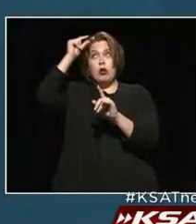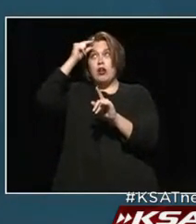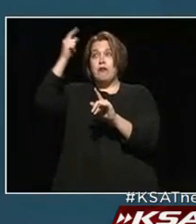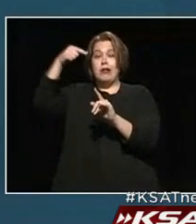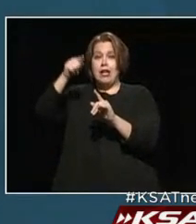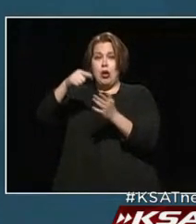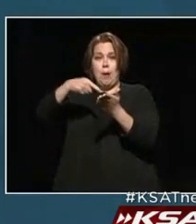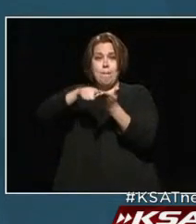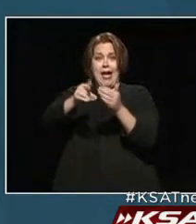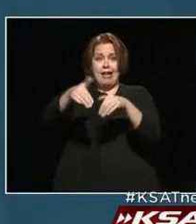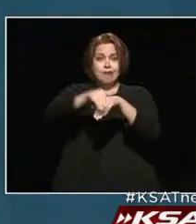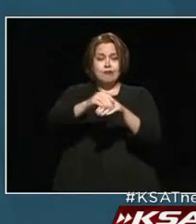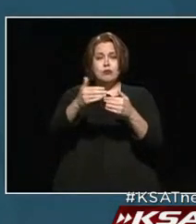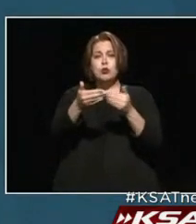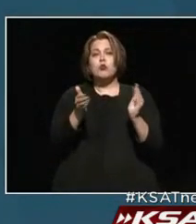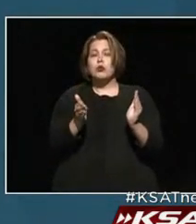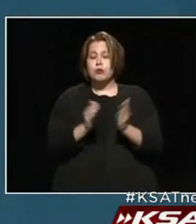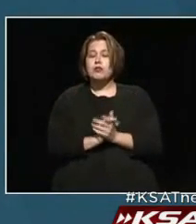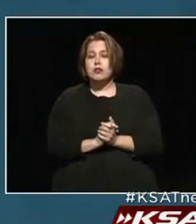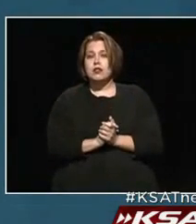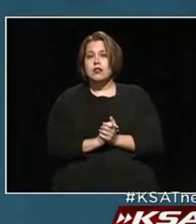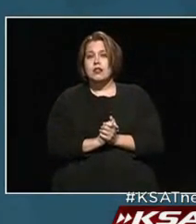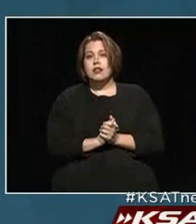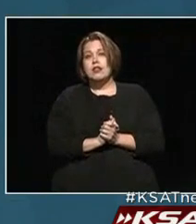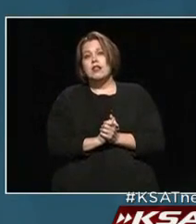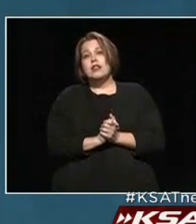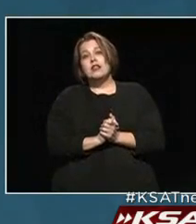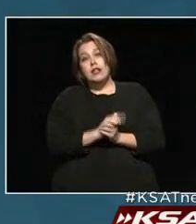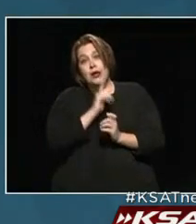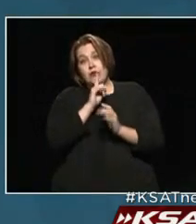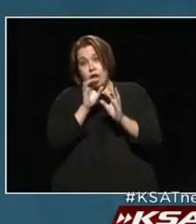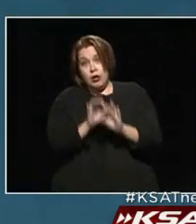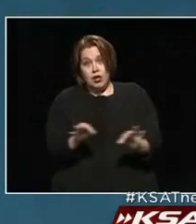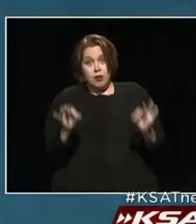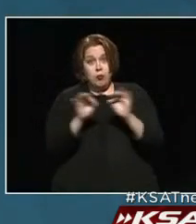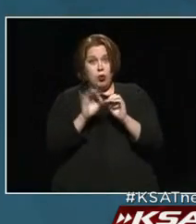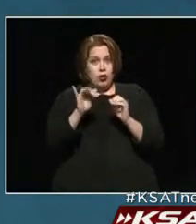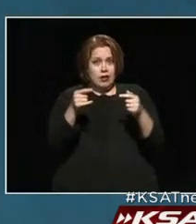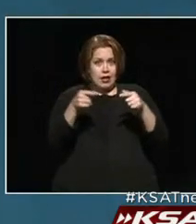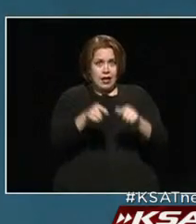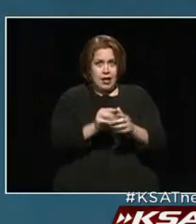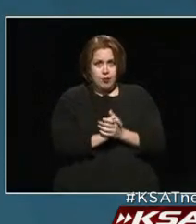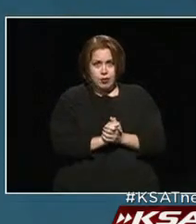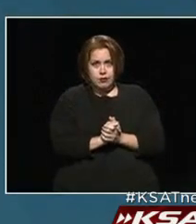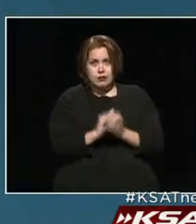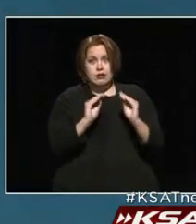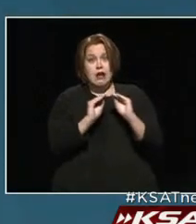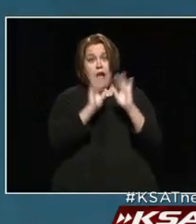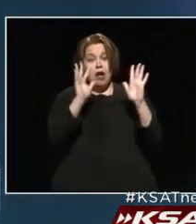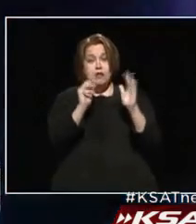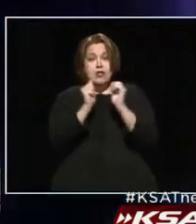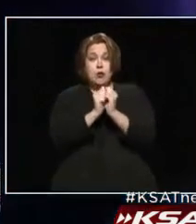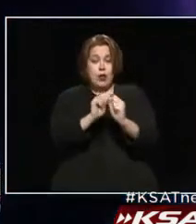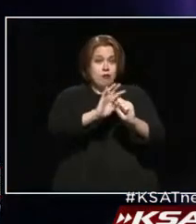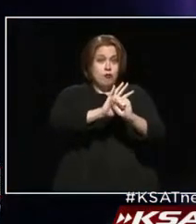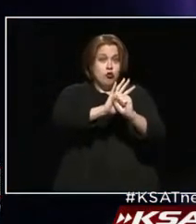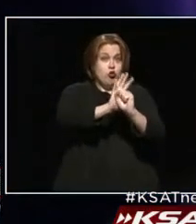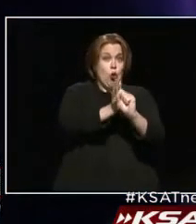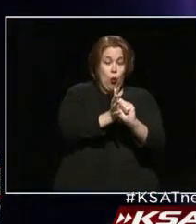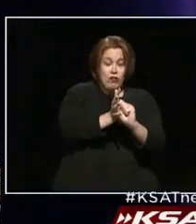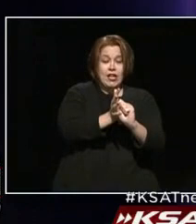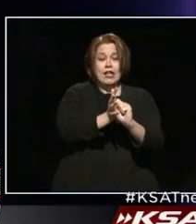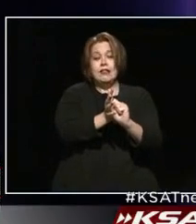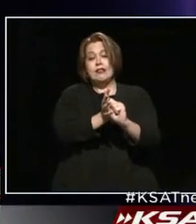for the rooms, and so it's very important that we do that. Obviously, with the COVID overlying